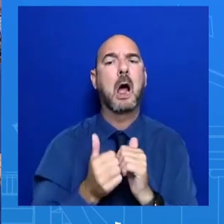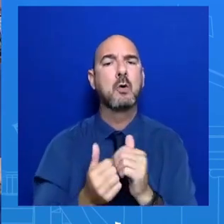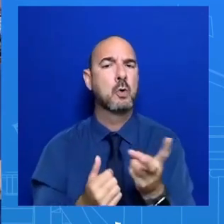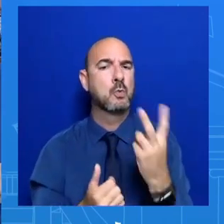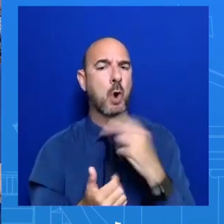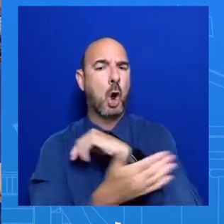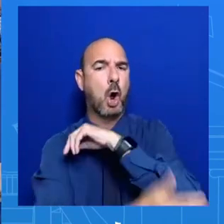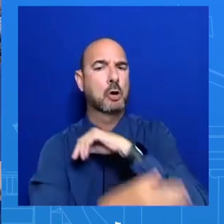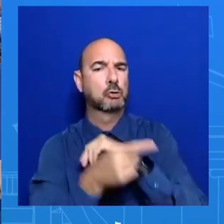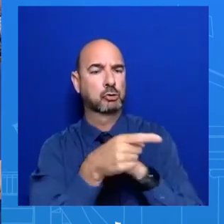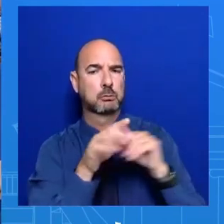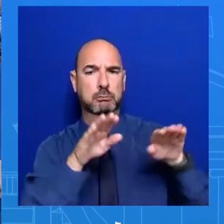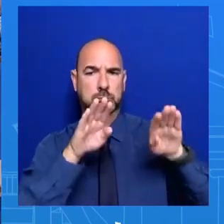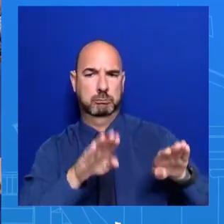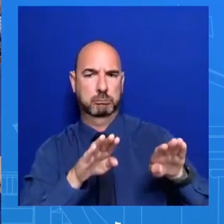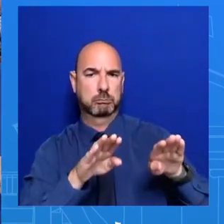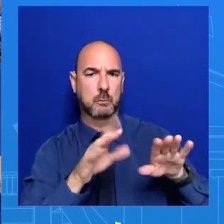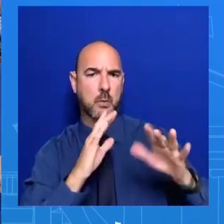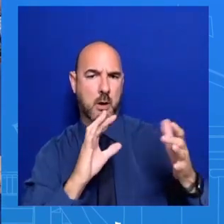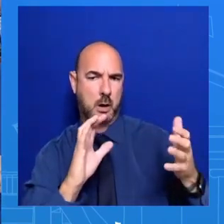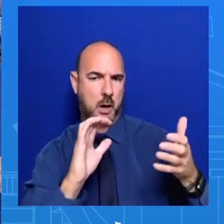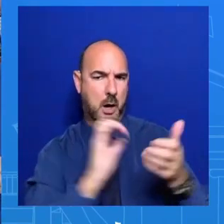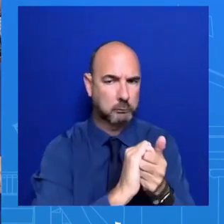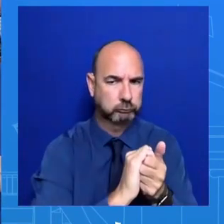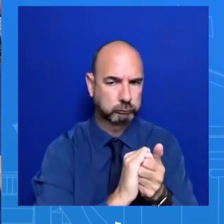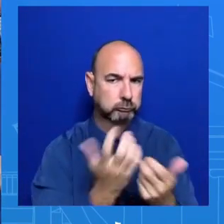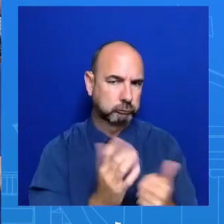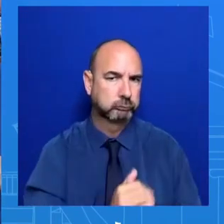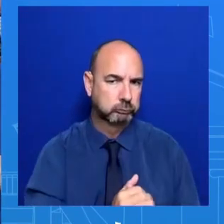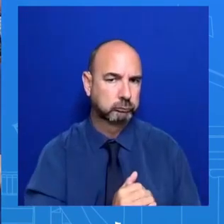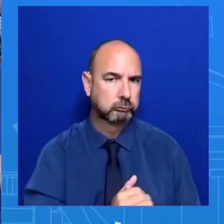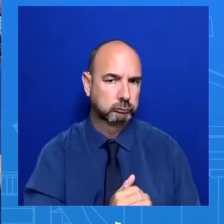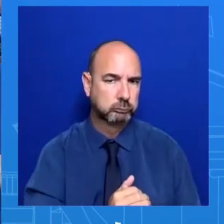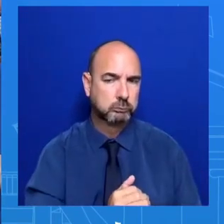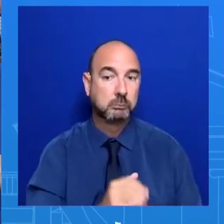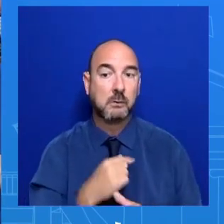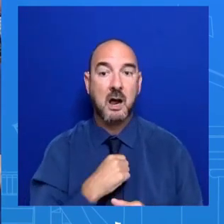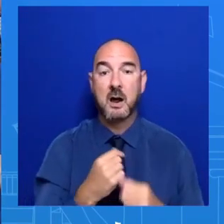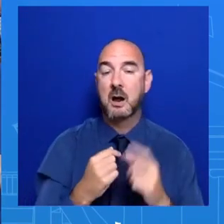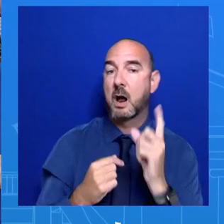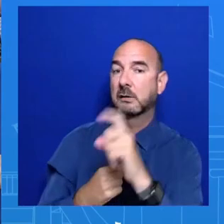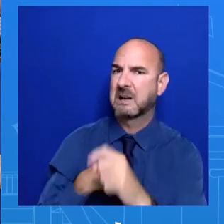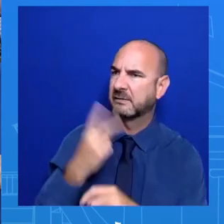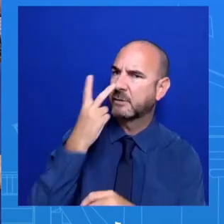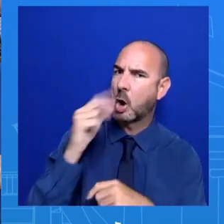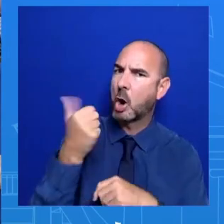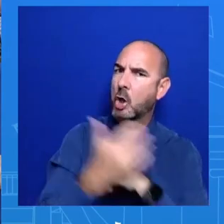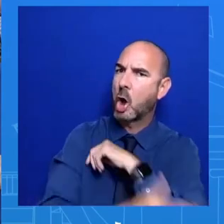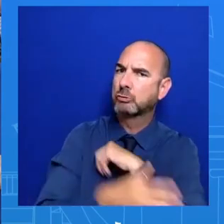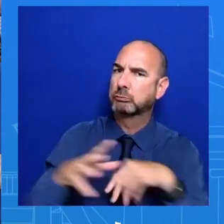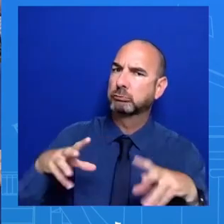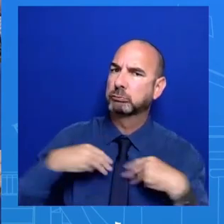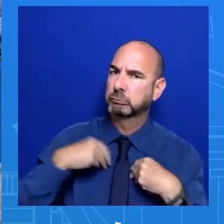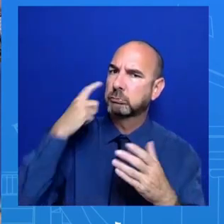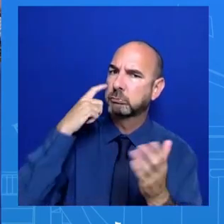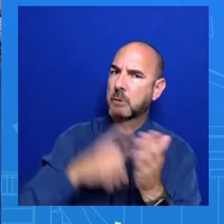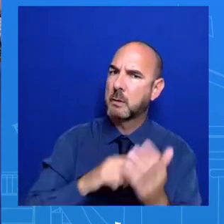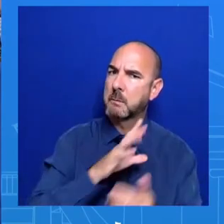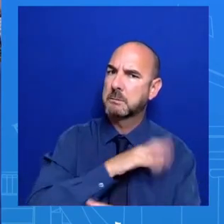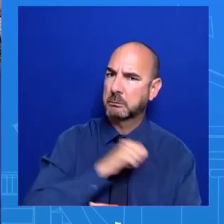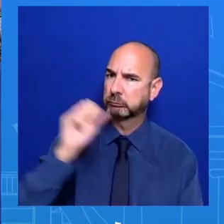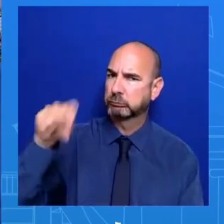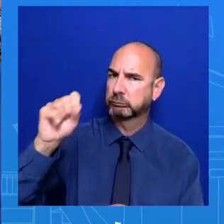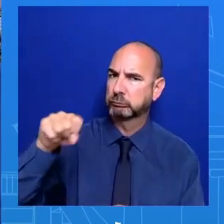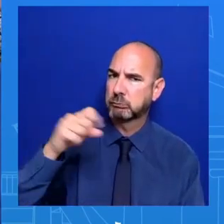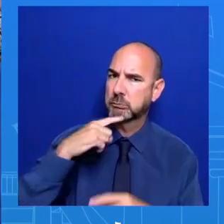recognizing a Palestinian state, is the U.S. concerned that this is just the tip of the iceberg, that we're now at a point